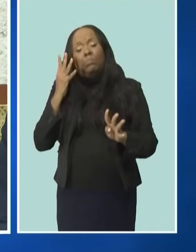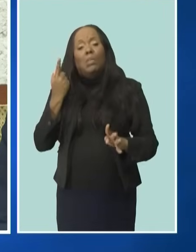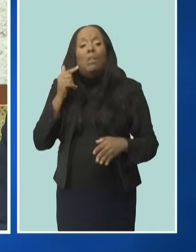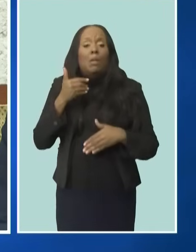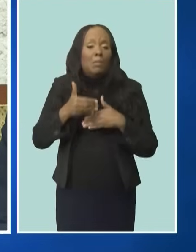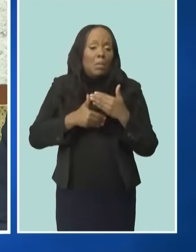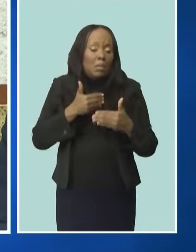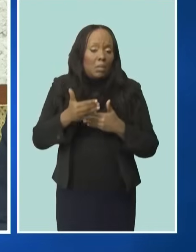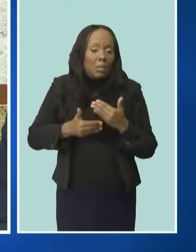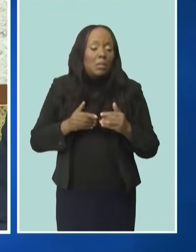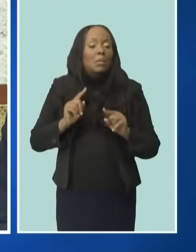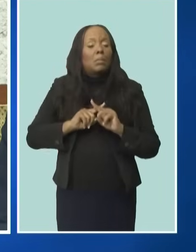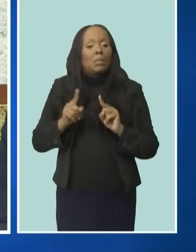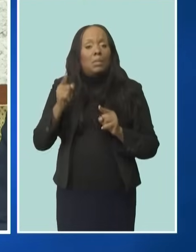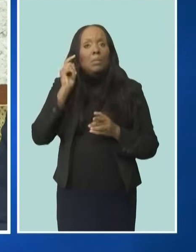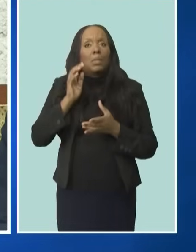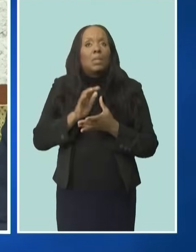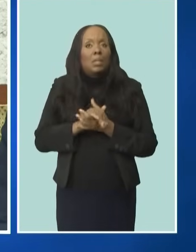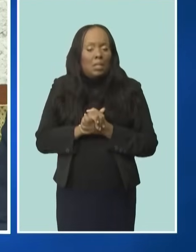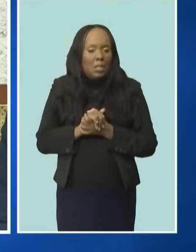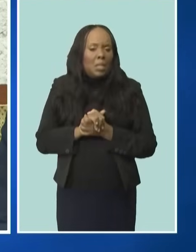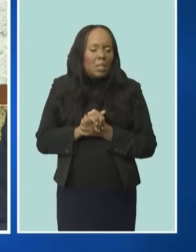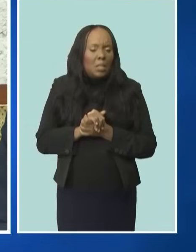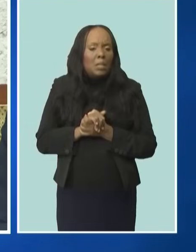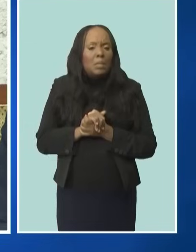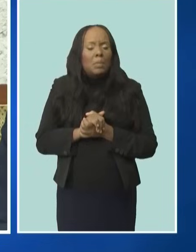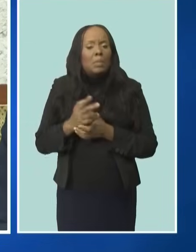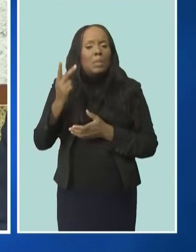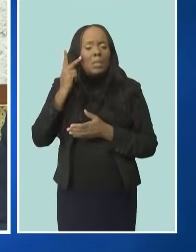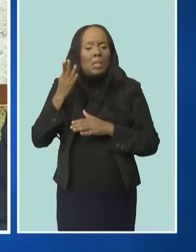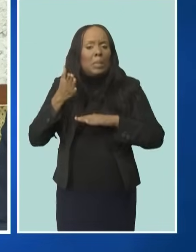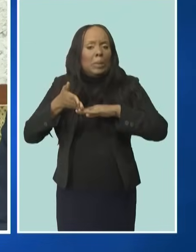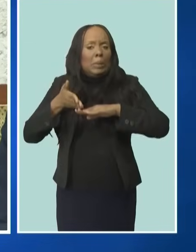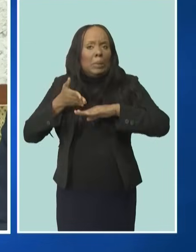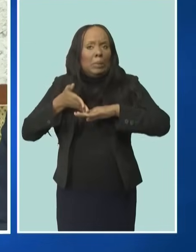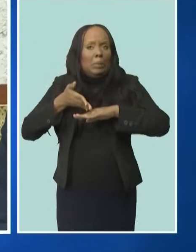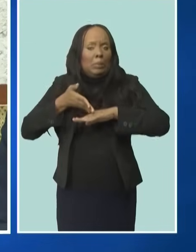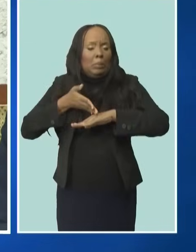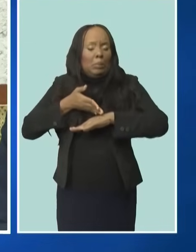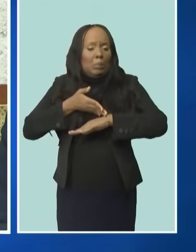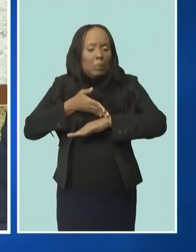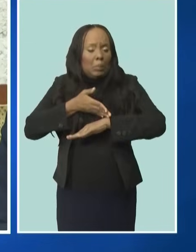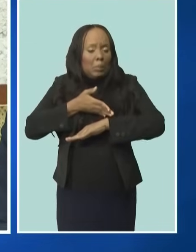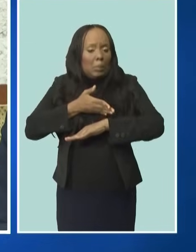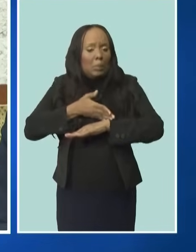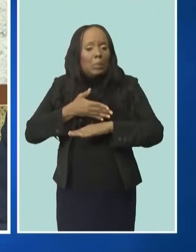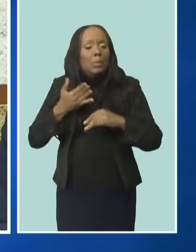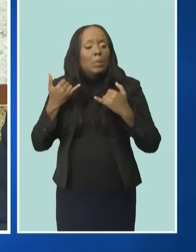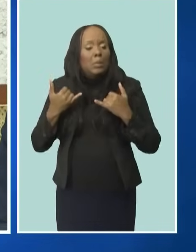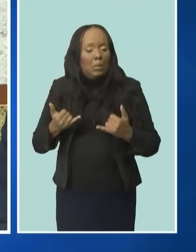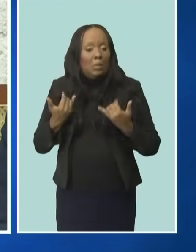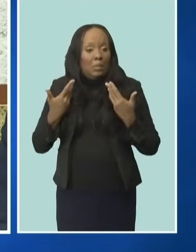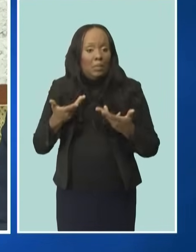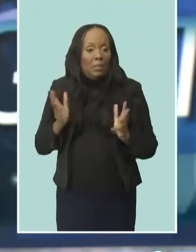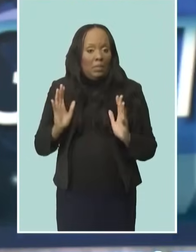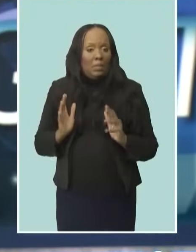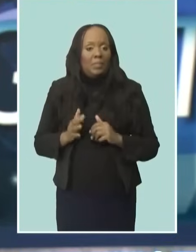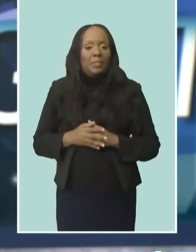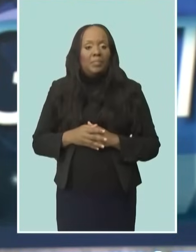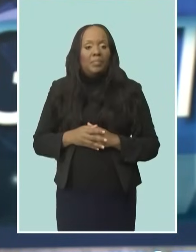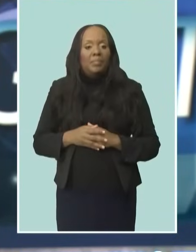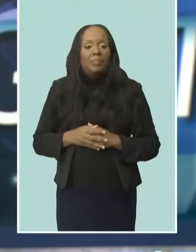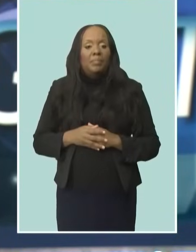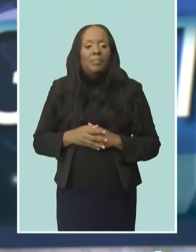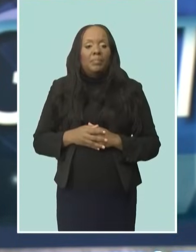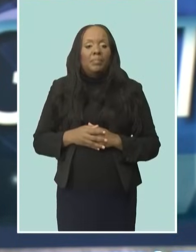completed, but we believe that we've been able to see a significant part of that process complete.